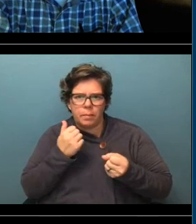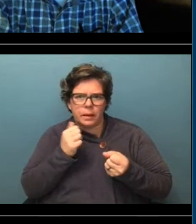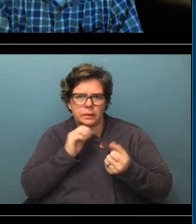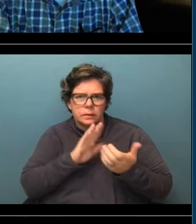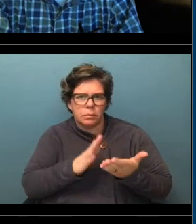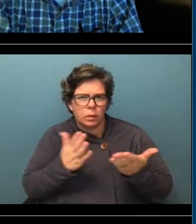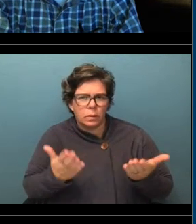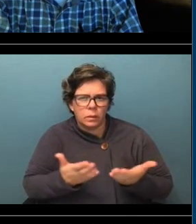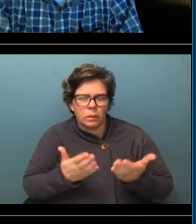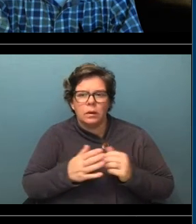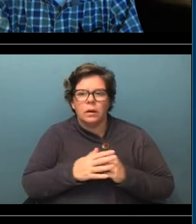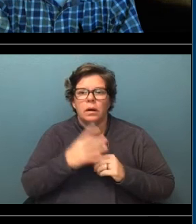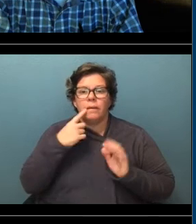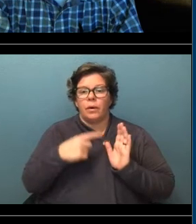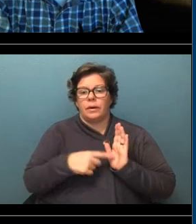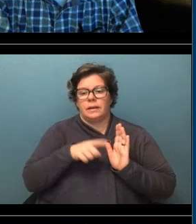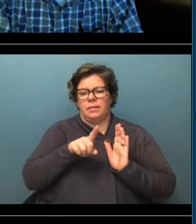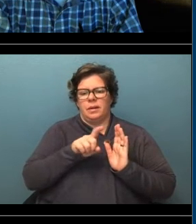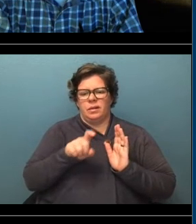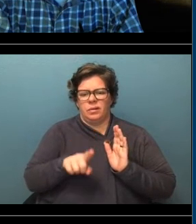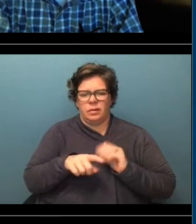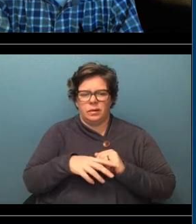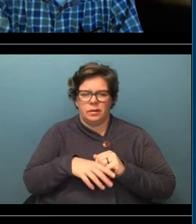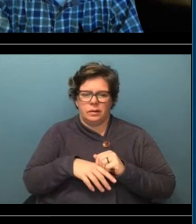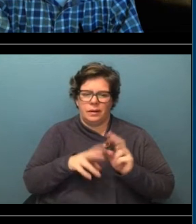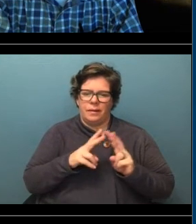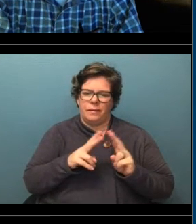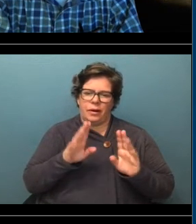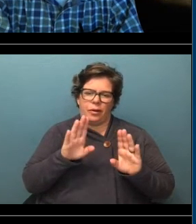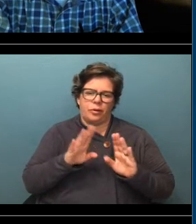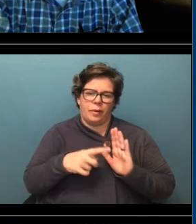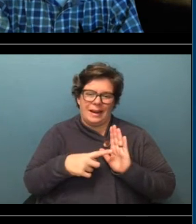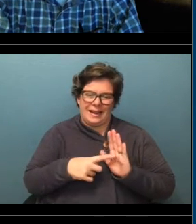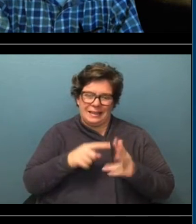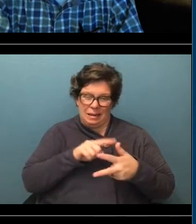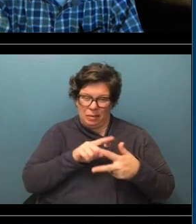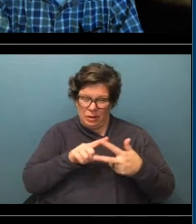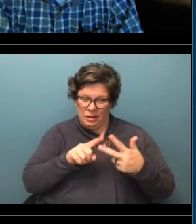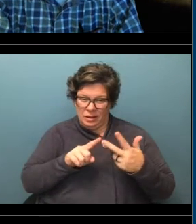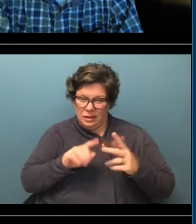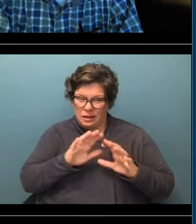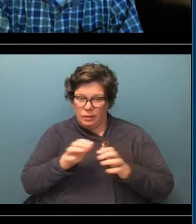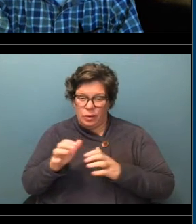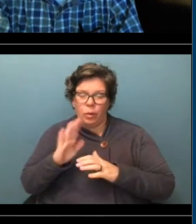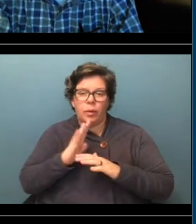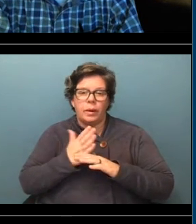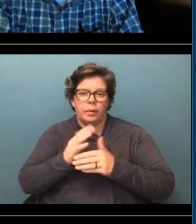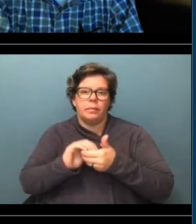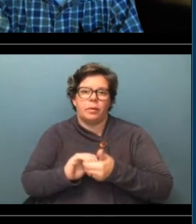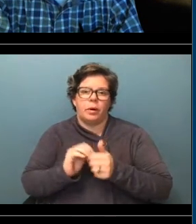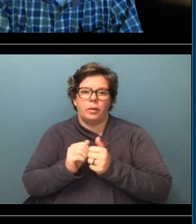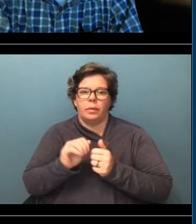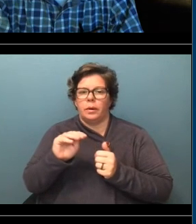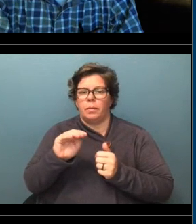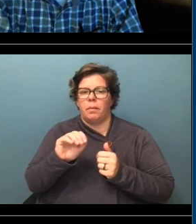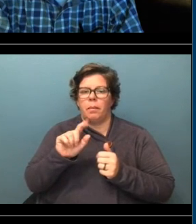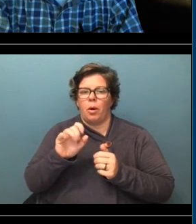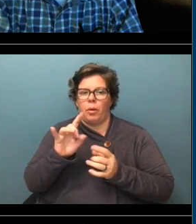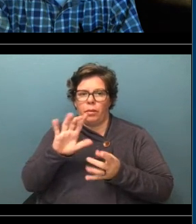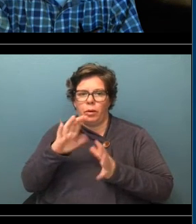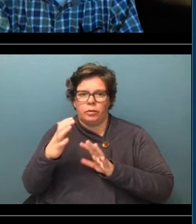the examples in this question, these are really great examples of where we would partner with mobile crisis and